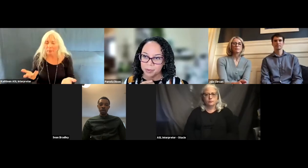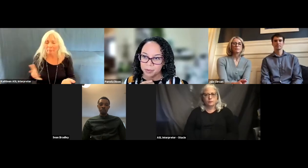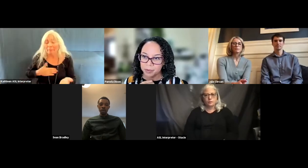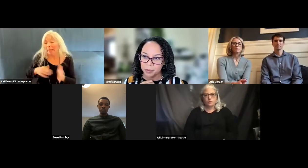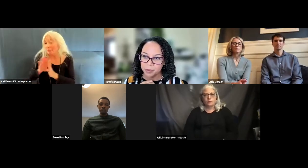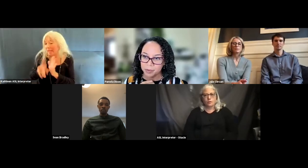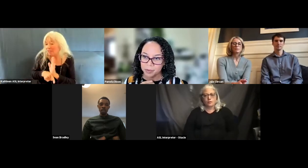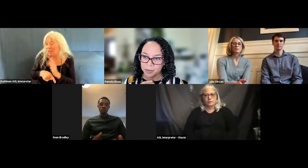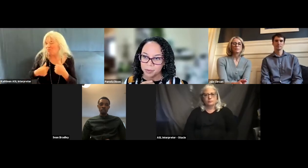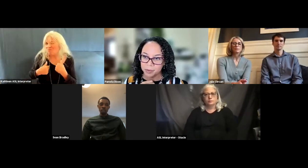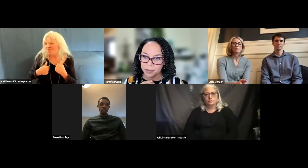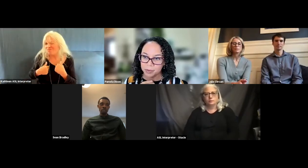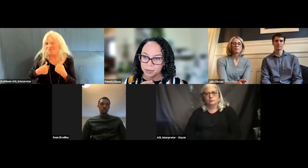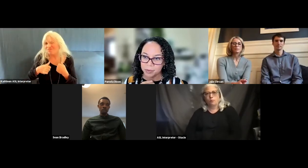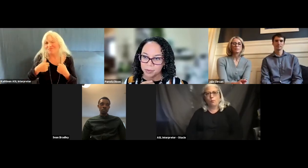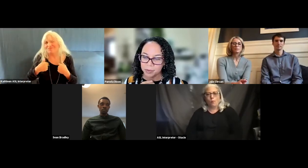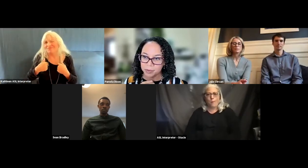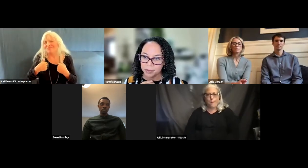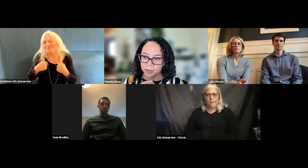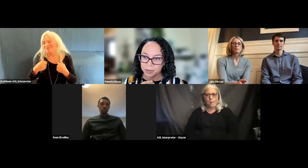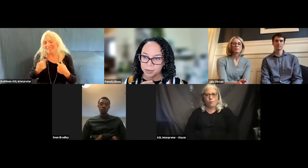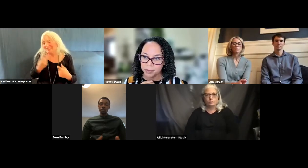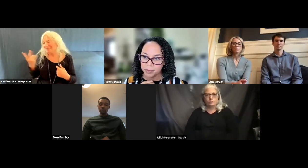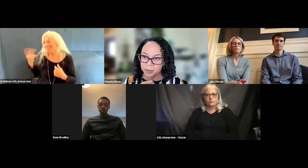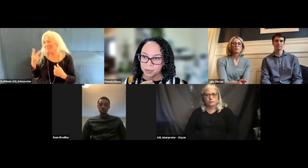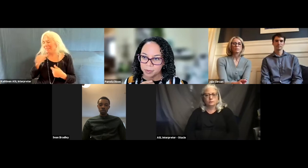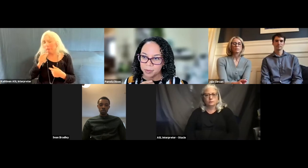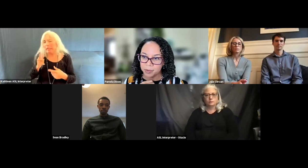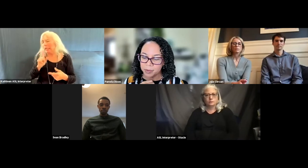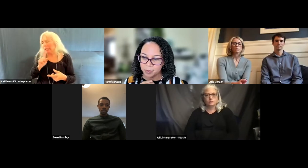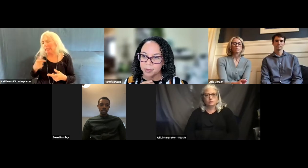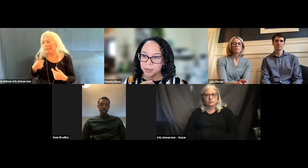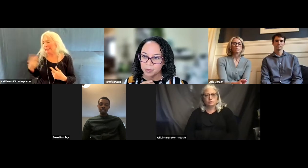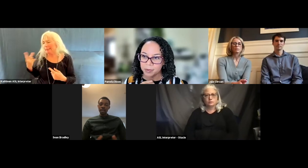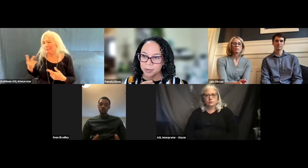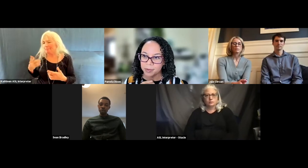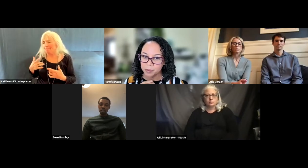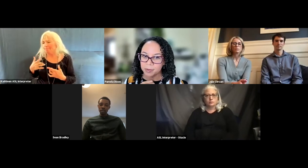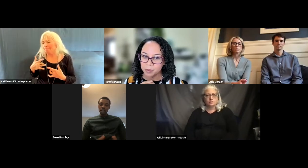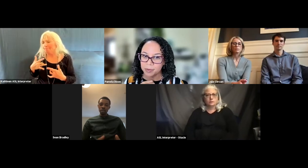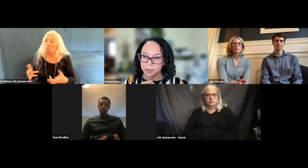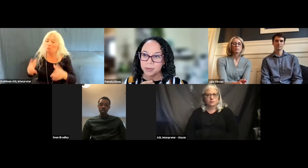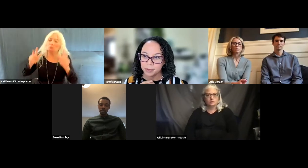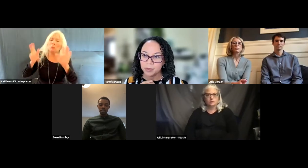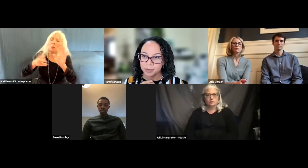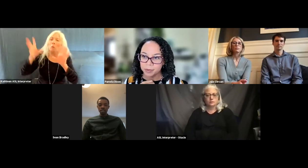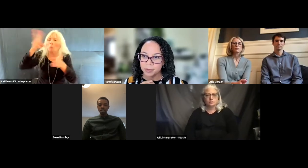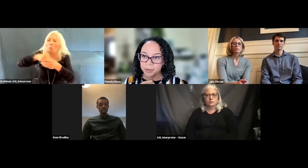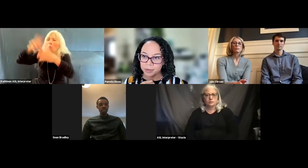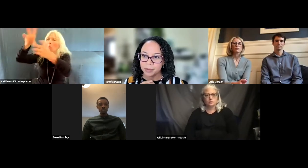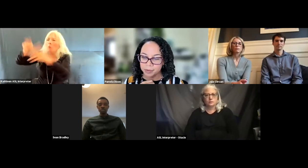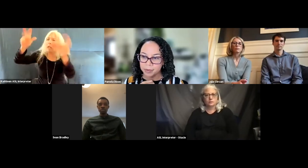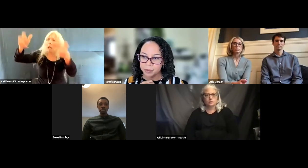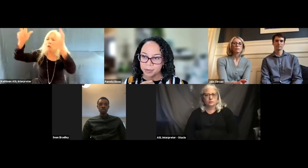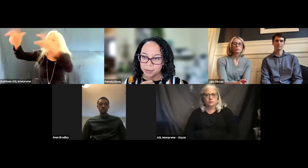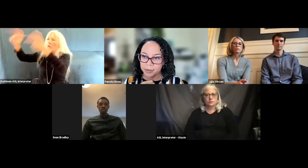background, we're not really prone to, I guess, categories or categorizing our kids,